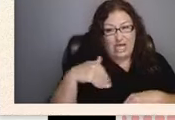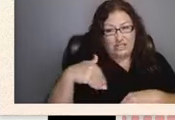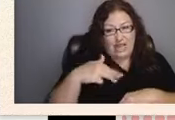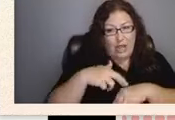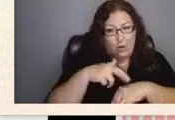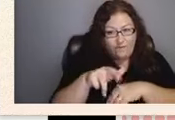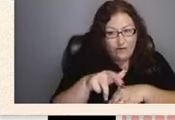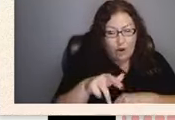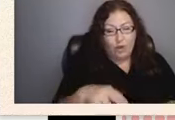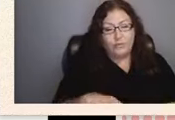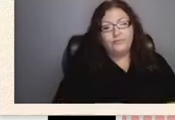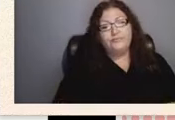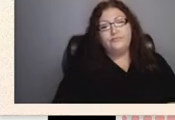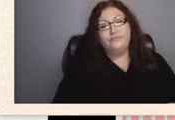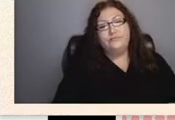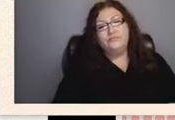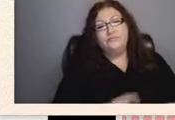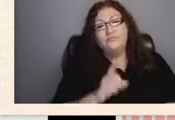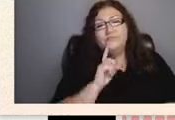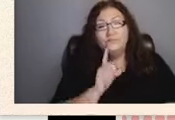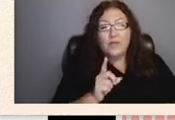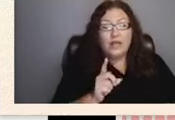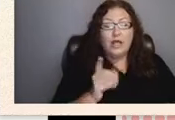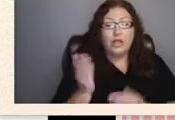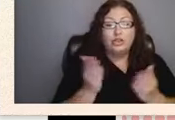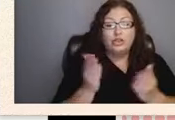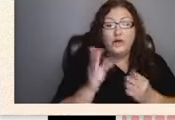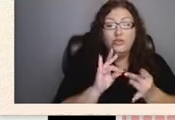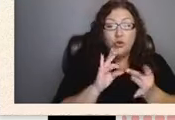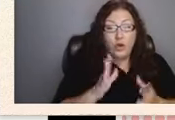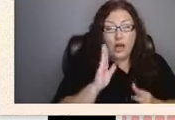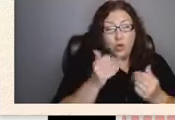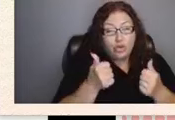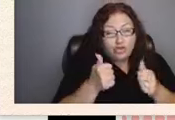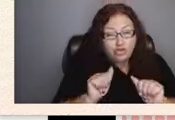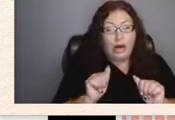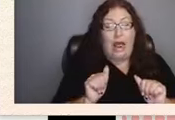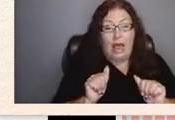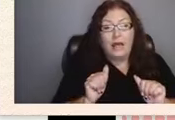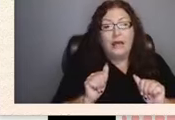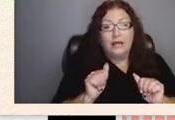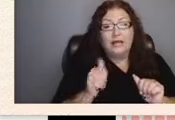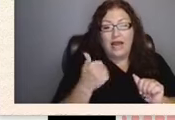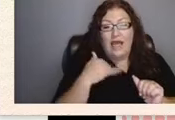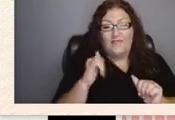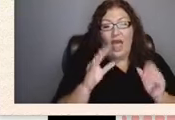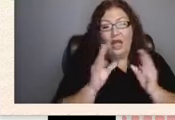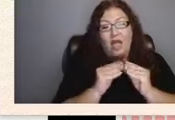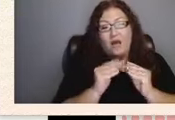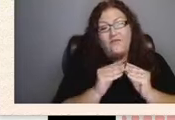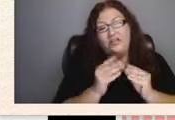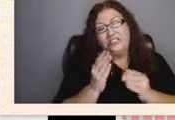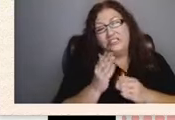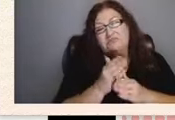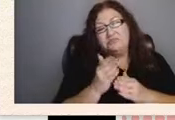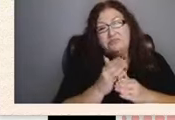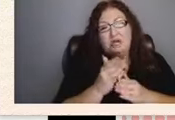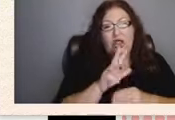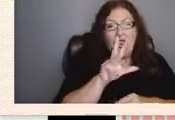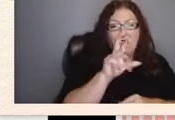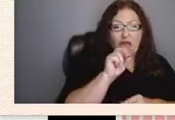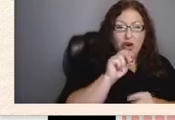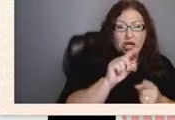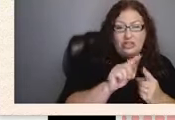Ideally, the service coordinator will try to hold the conference anywhere from 30 to